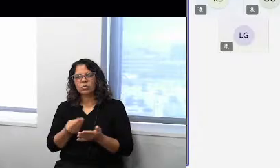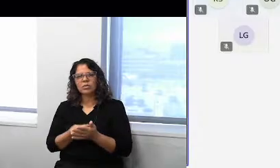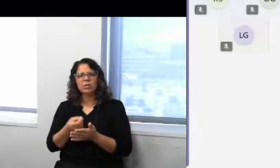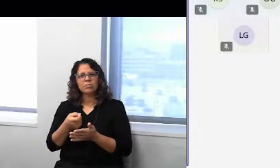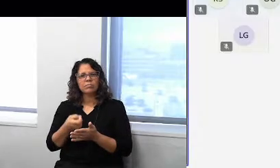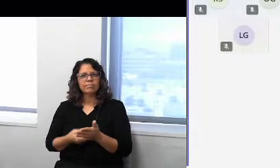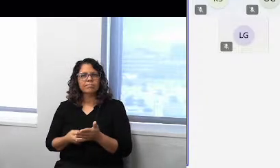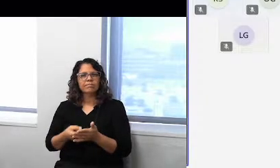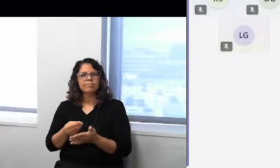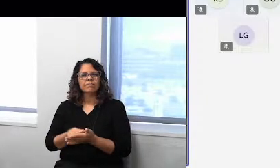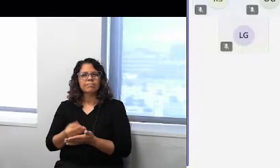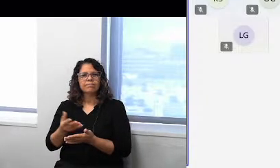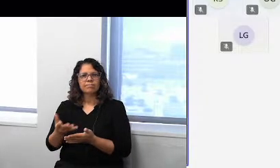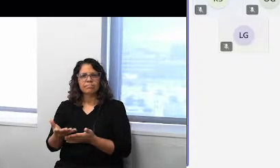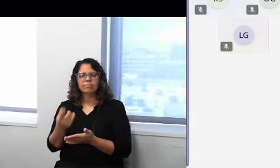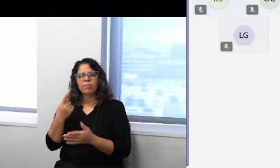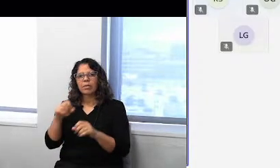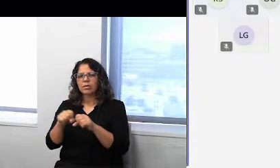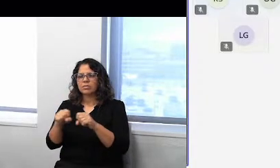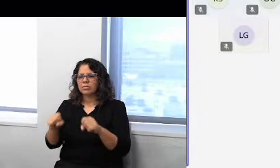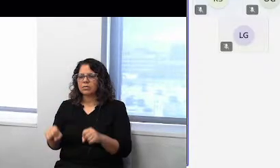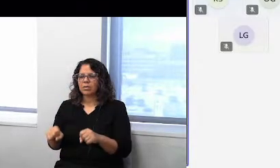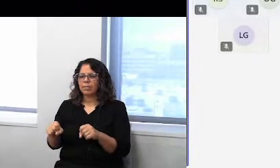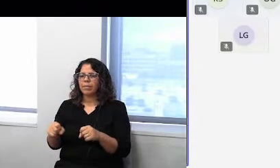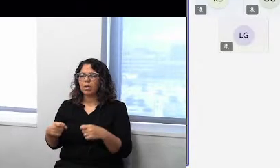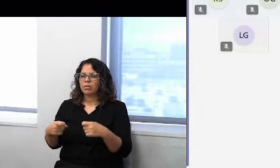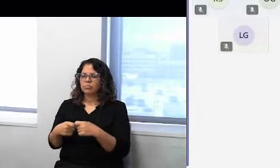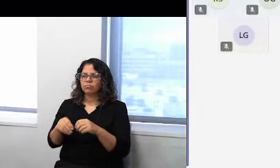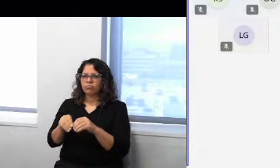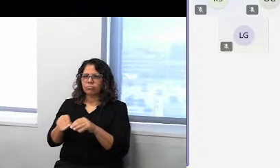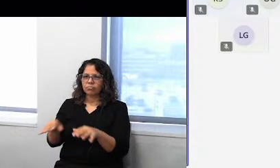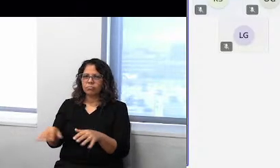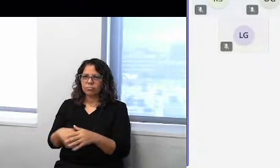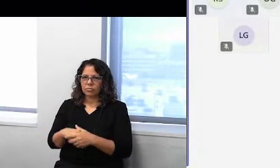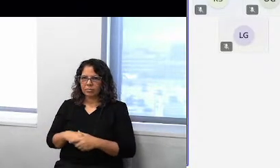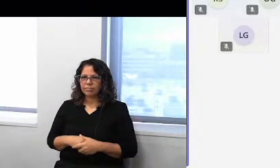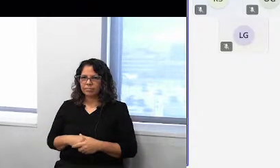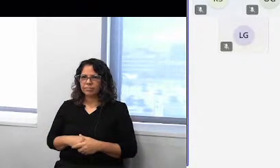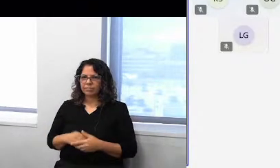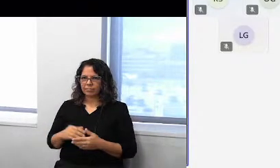number. Just ask the question. The question is,